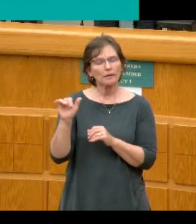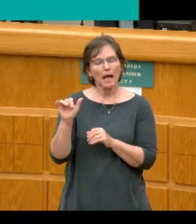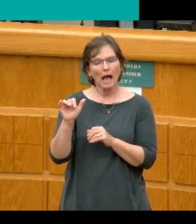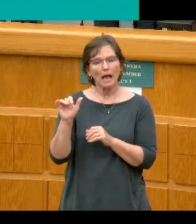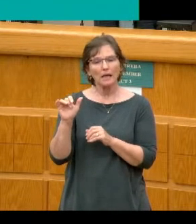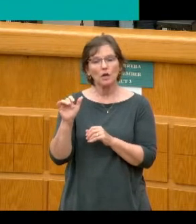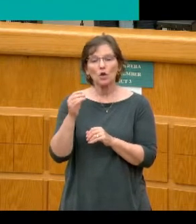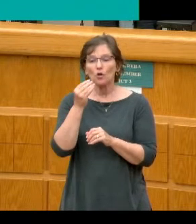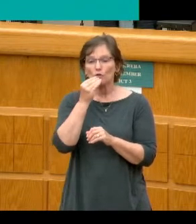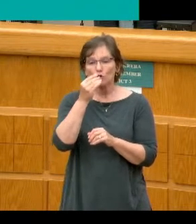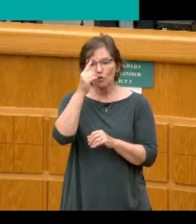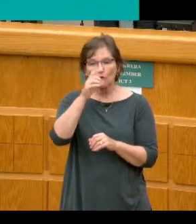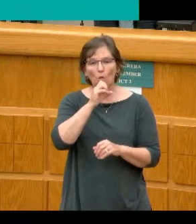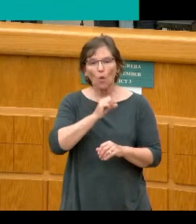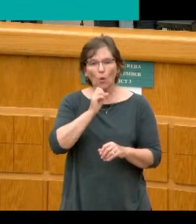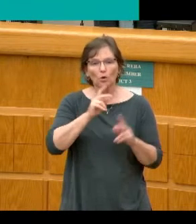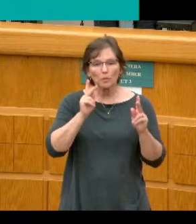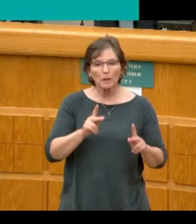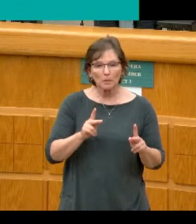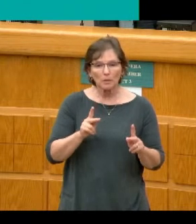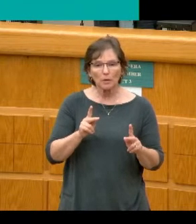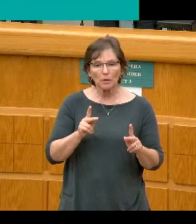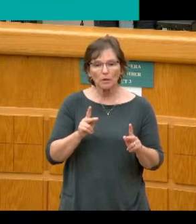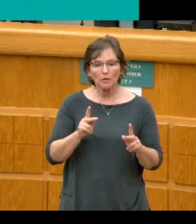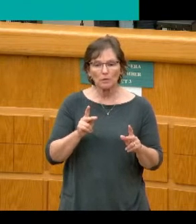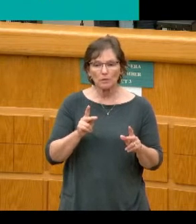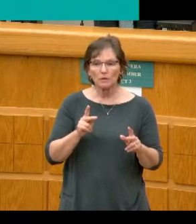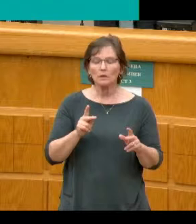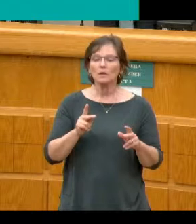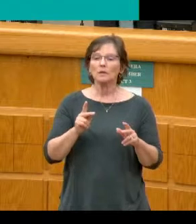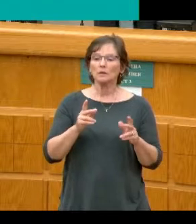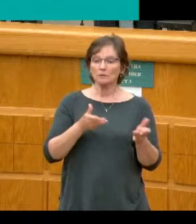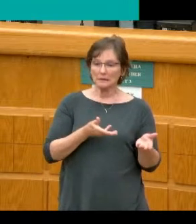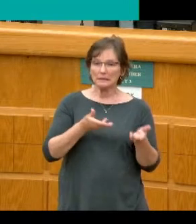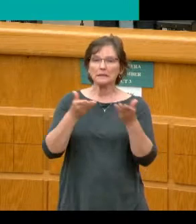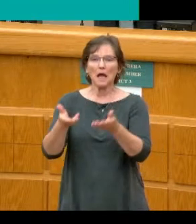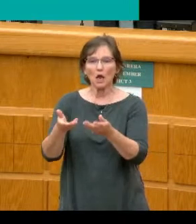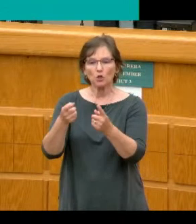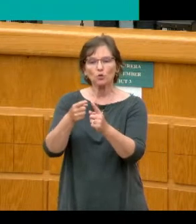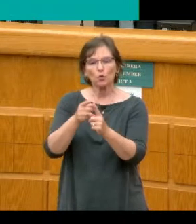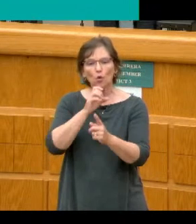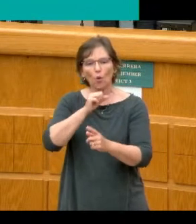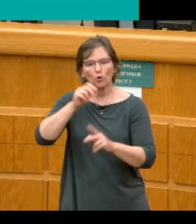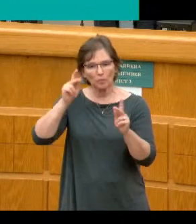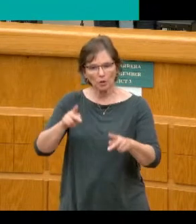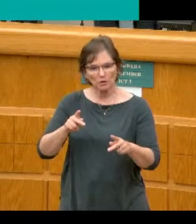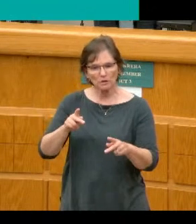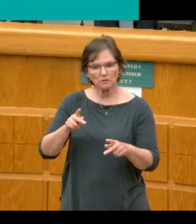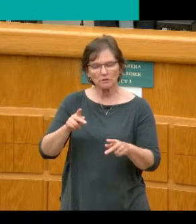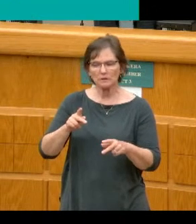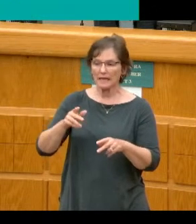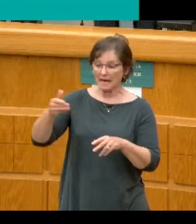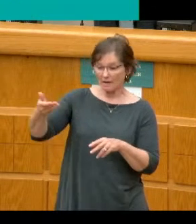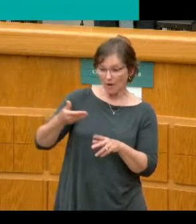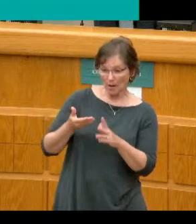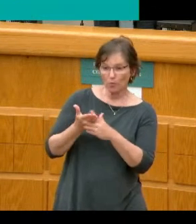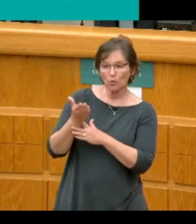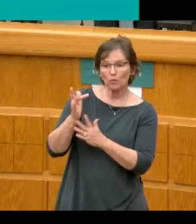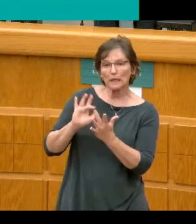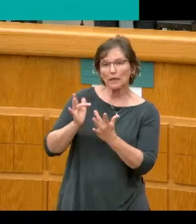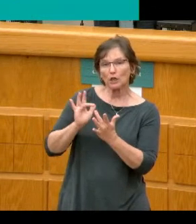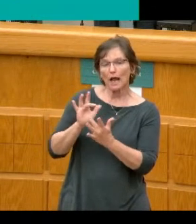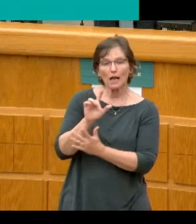And moving the event to Zoom or other virtual platform, or even doing it hybrid.